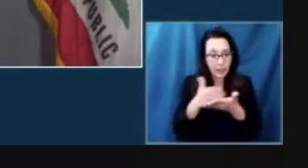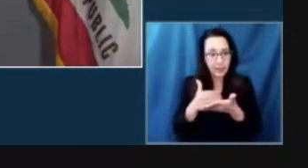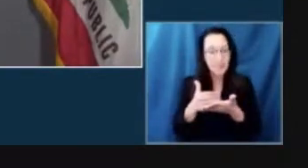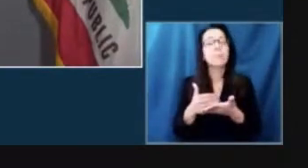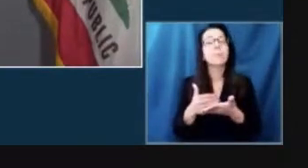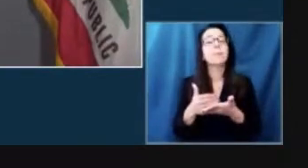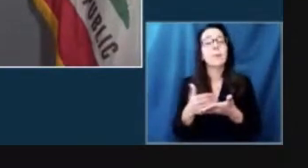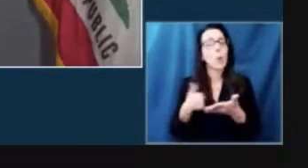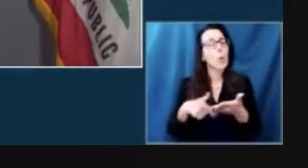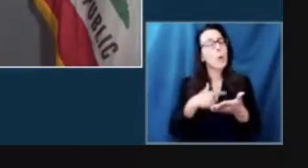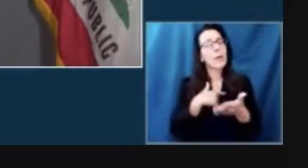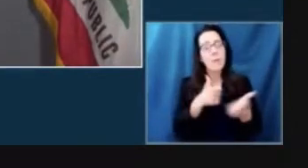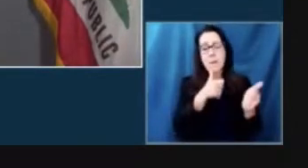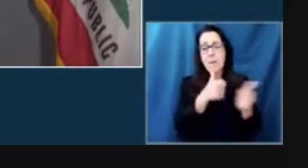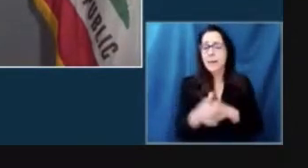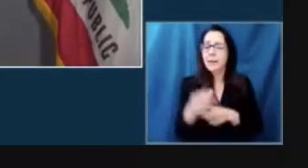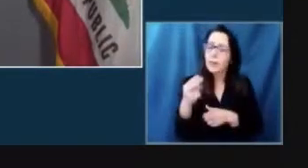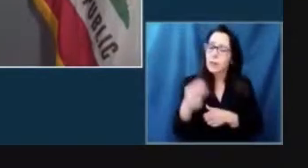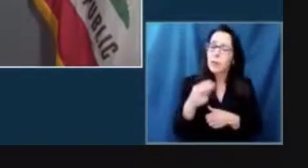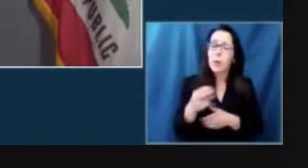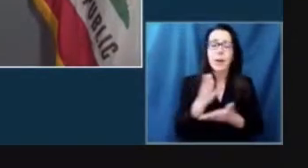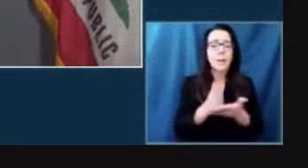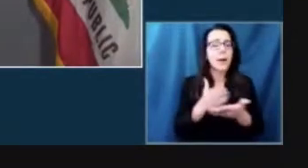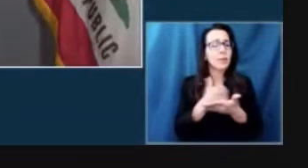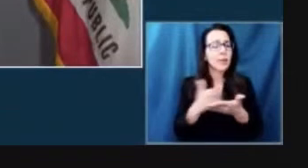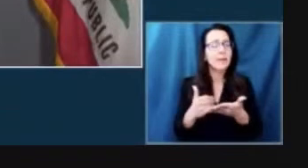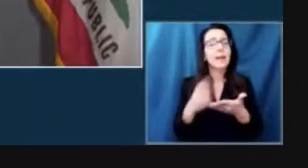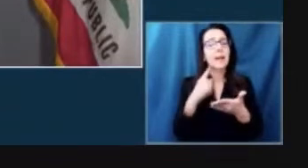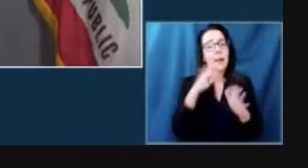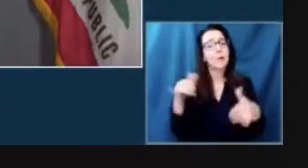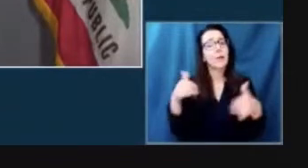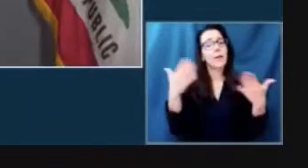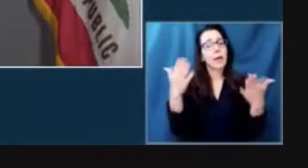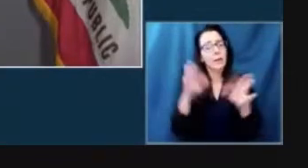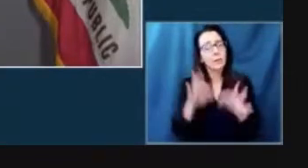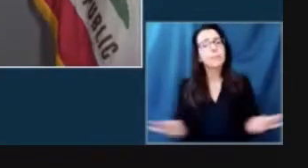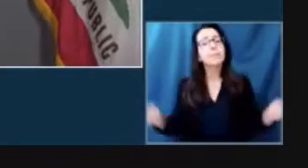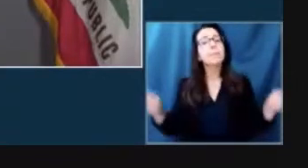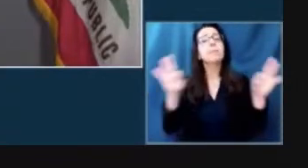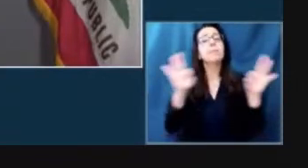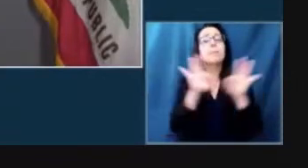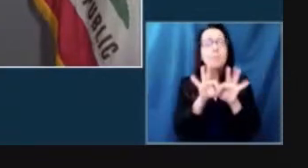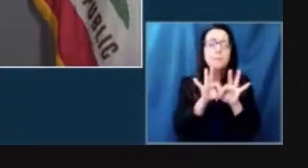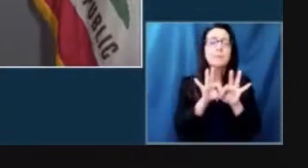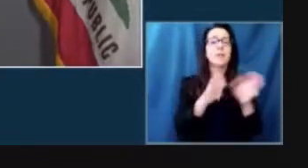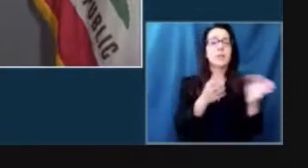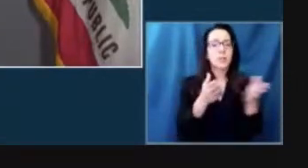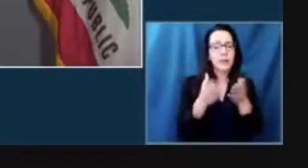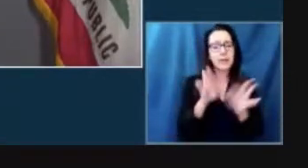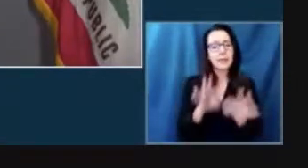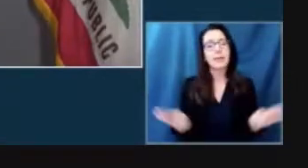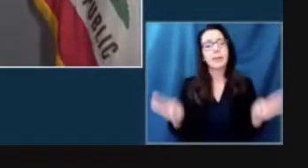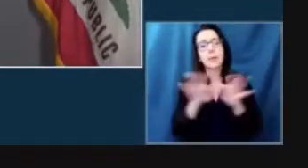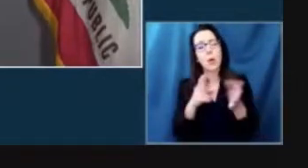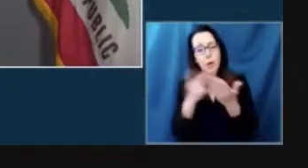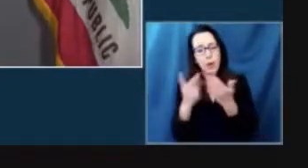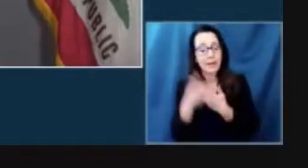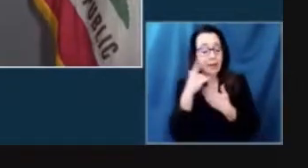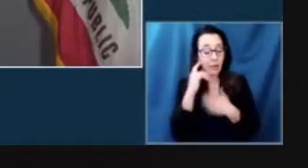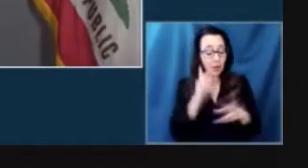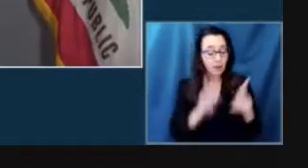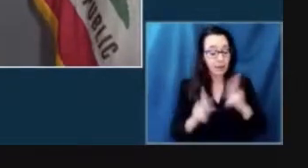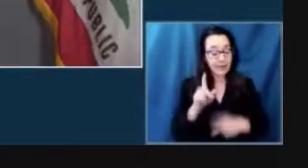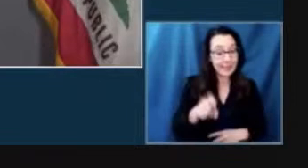pass historic budgets that not only provide critical services and programs that Californians need, but make investments